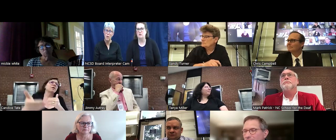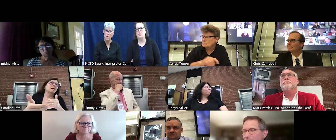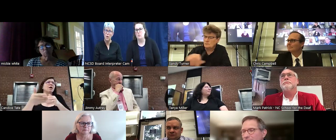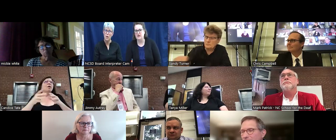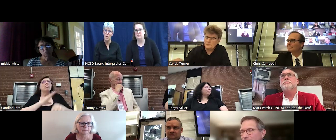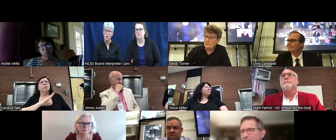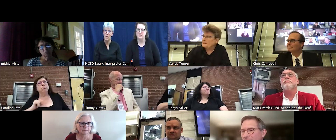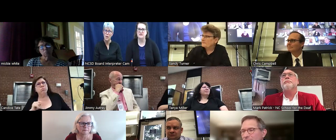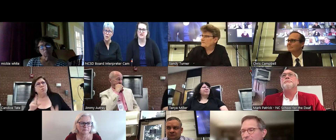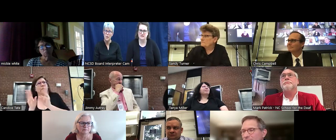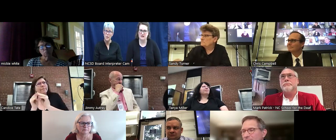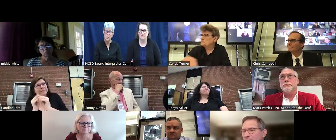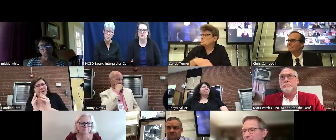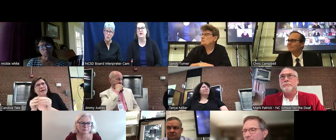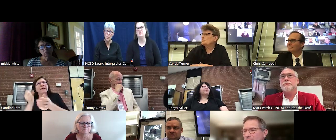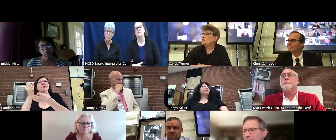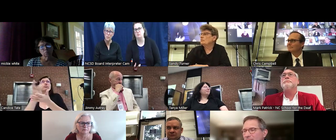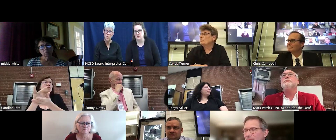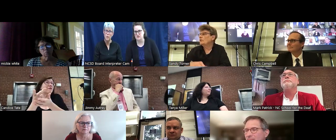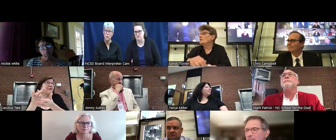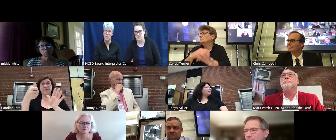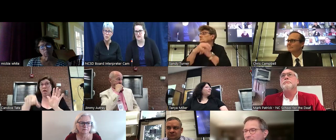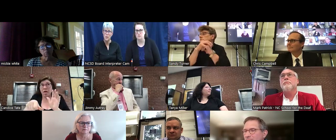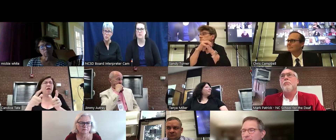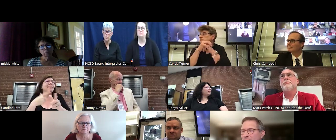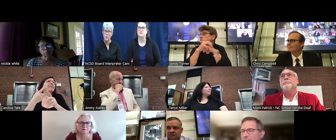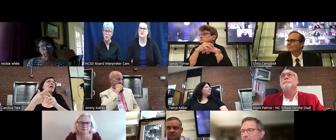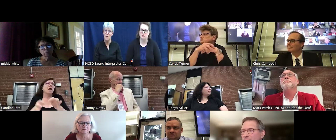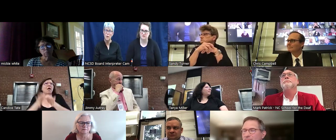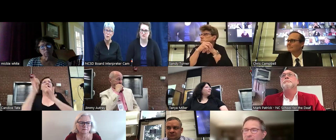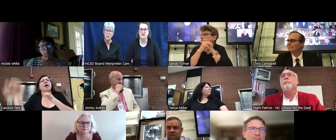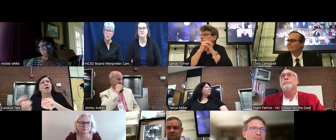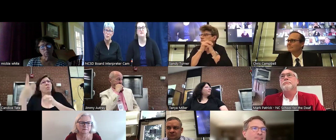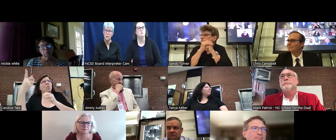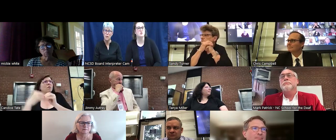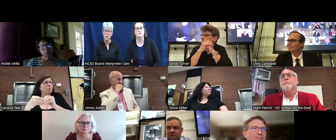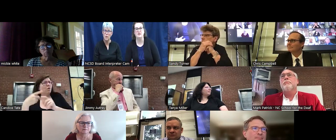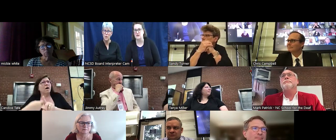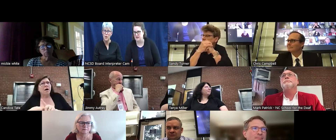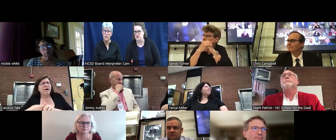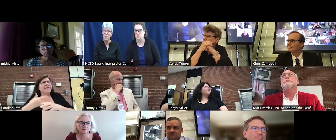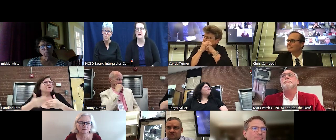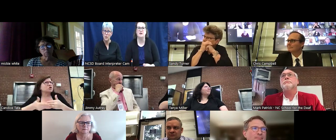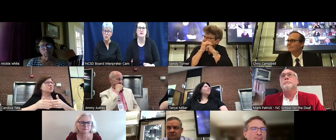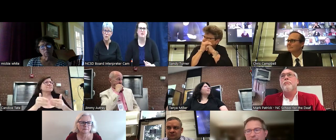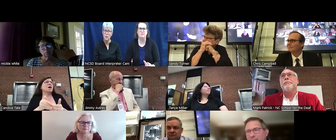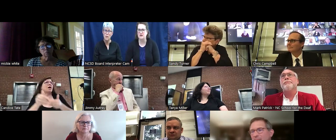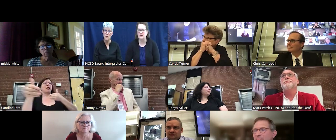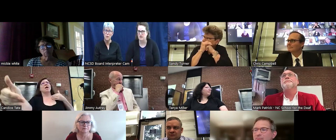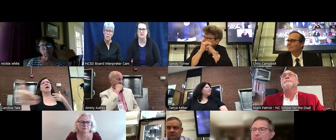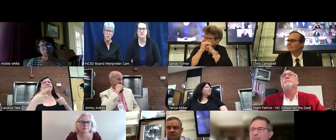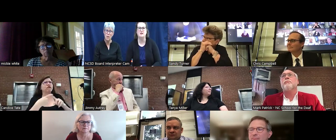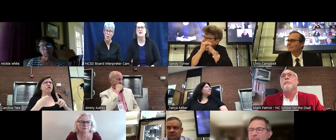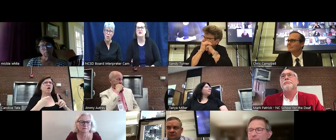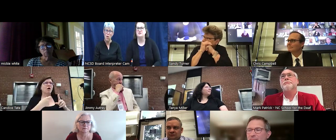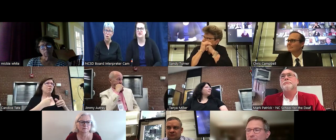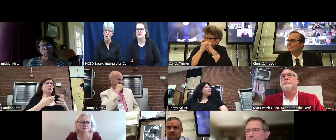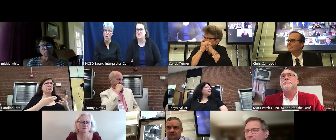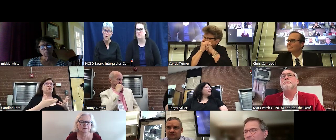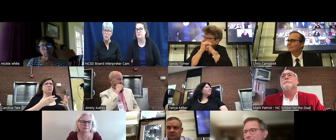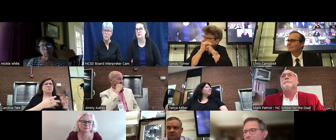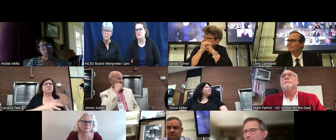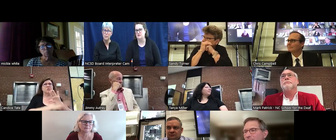we're waiting for this next step, and then we're waiting for the board to meet, and then we're waiting for this approval, and then if it were to be denied, then you're waiting maybe another month, and then, so I